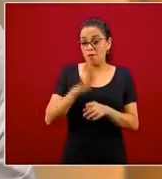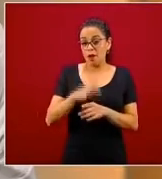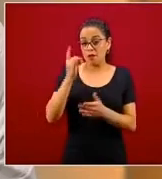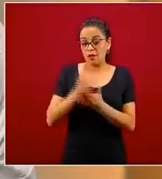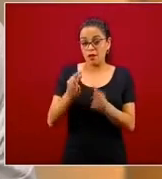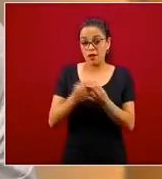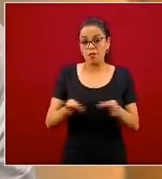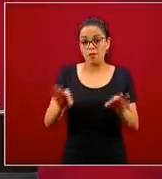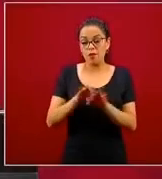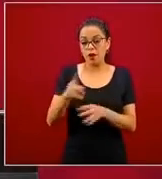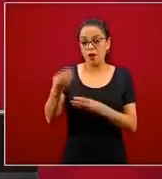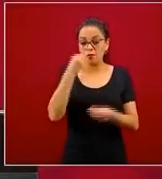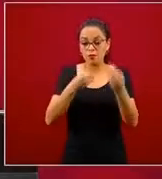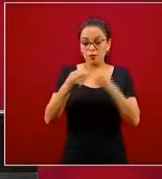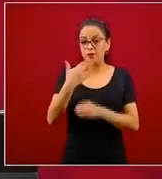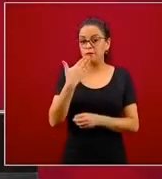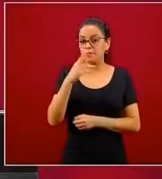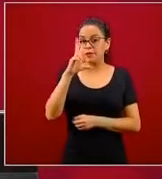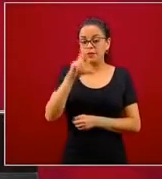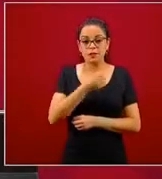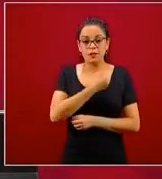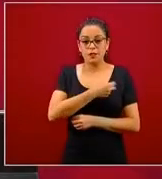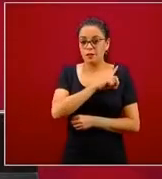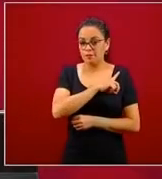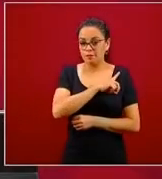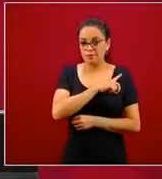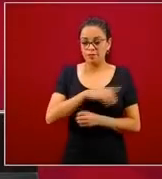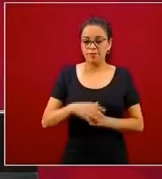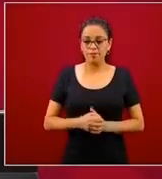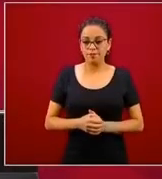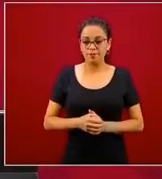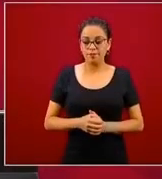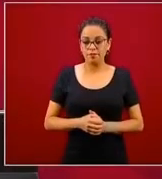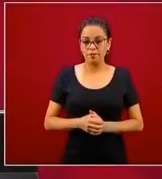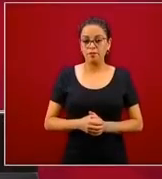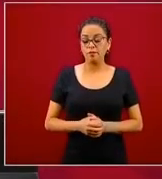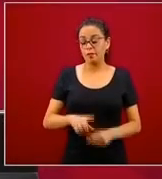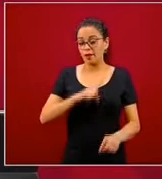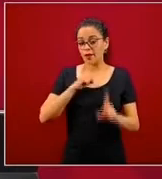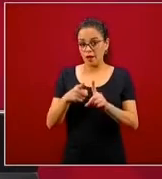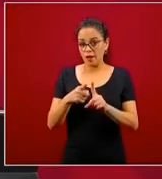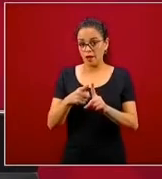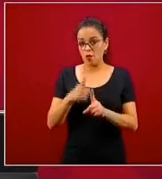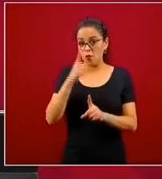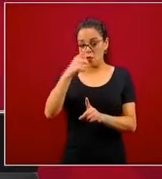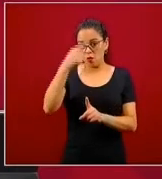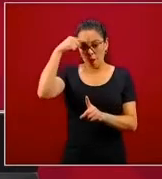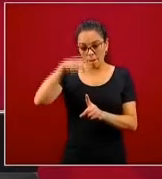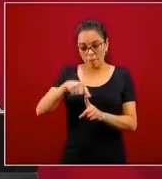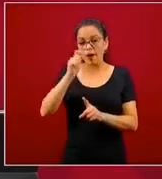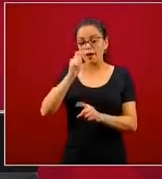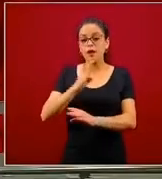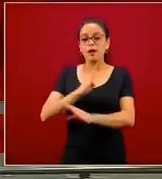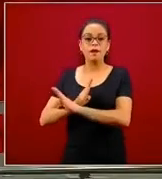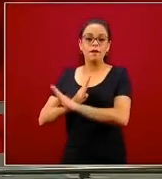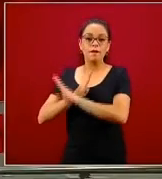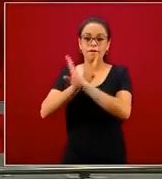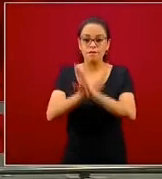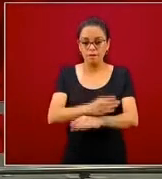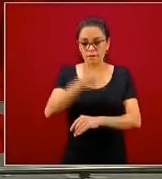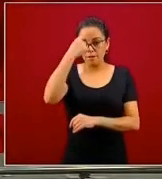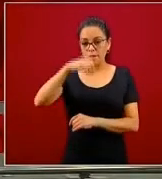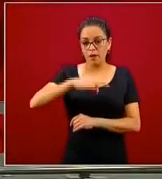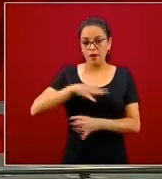particular hablaremos de eso en poor su momento. food Ahorita los habits, poor referimos habits directamente around a la food. prevención de We need to really infección de una highlight enfermedad